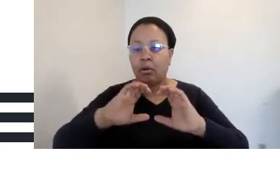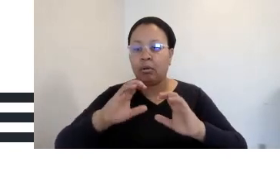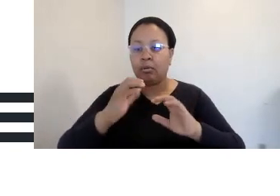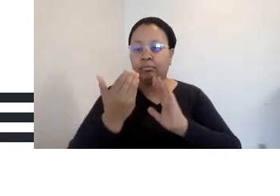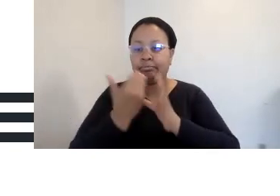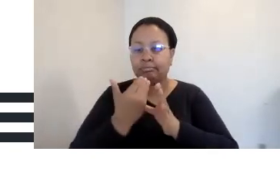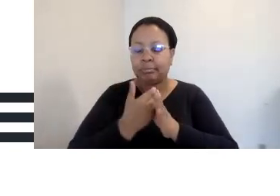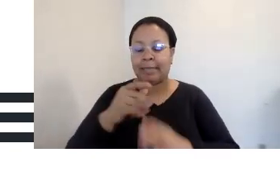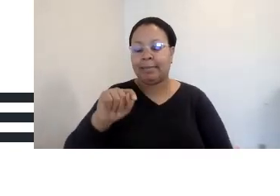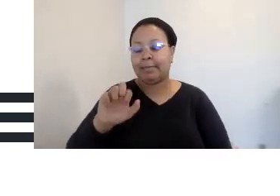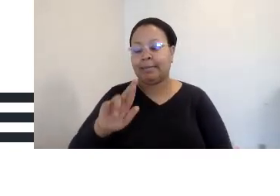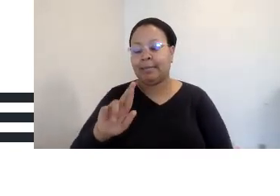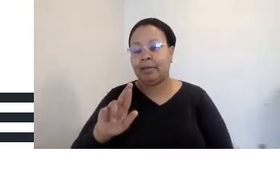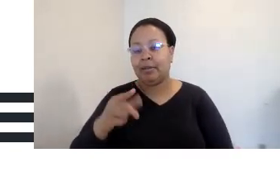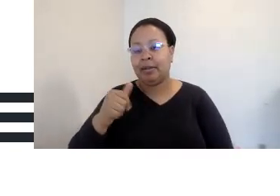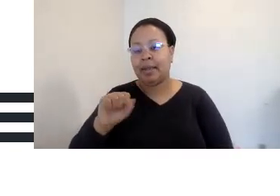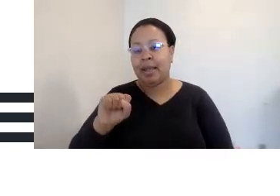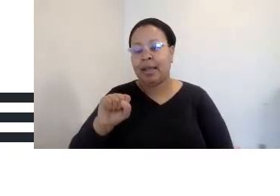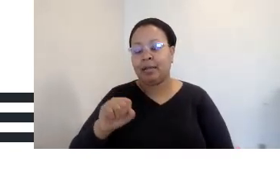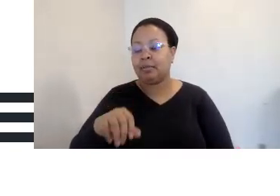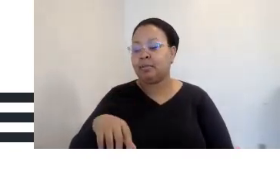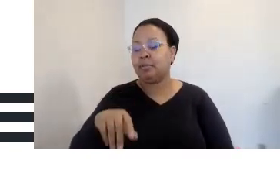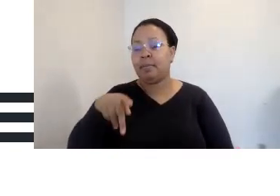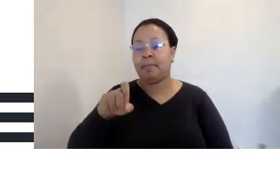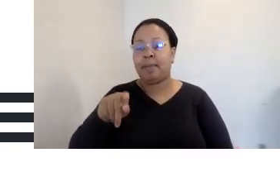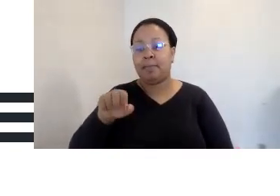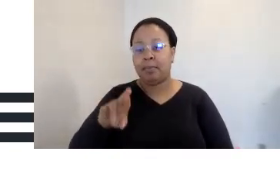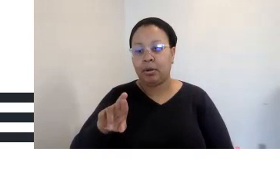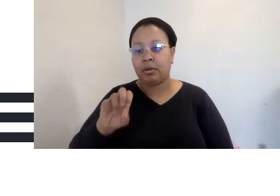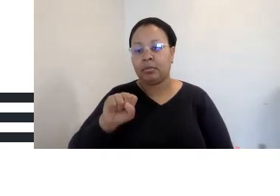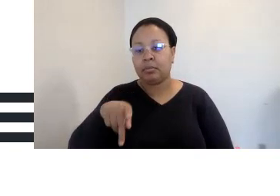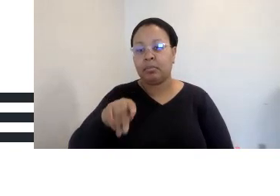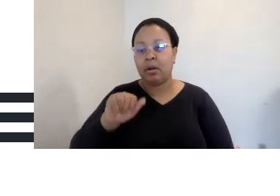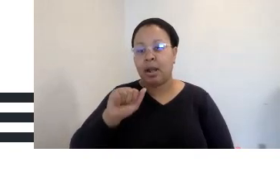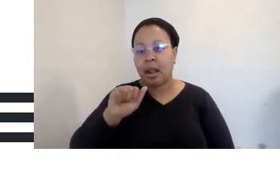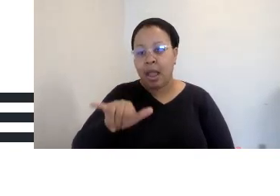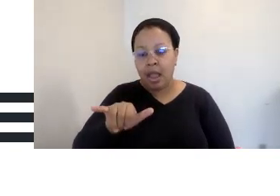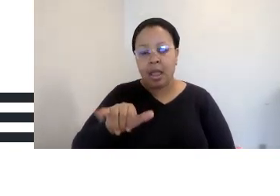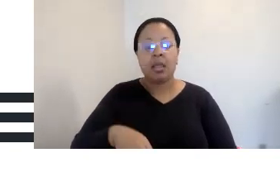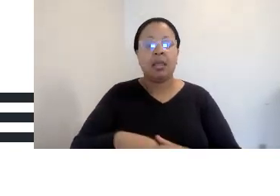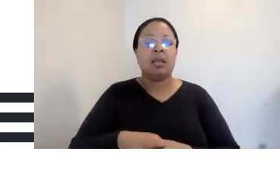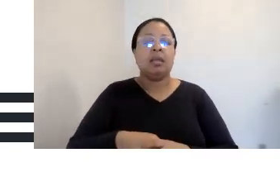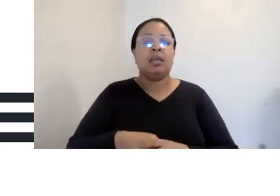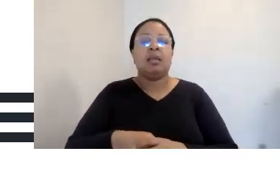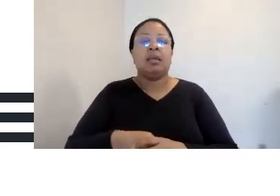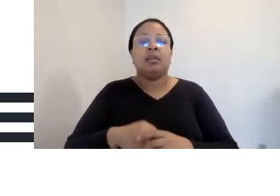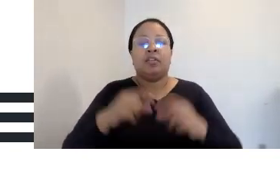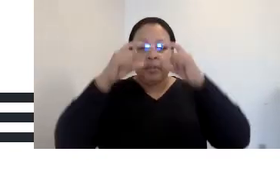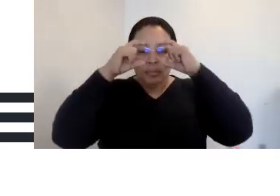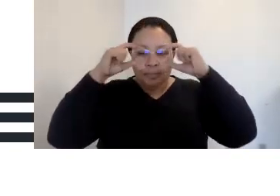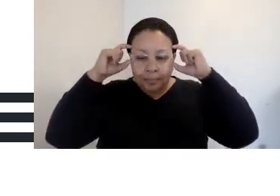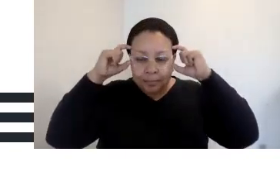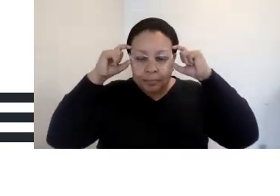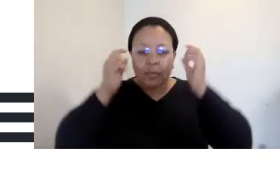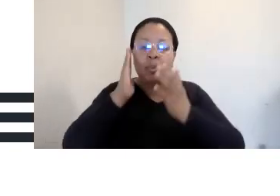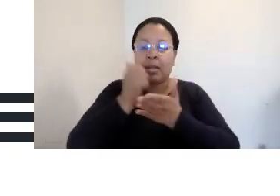from pepper spray. Eyewear also helps if you have safety goggles that could help with